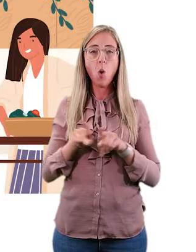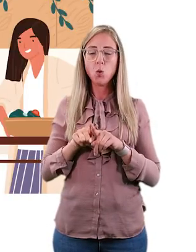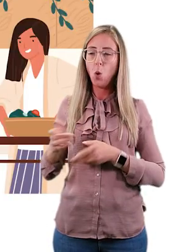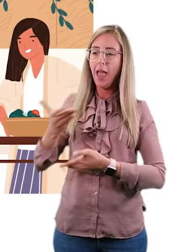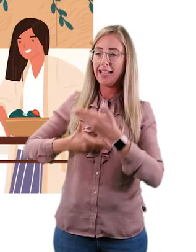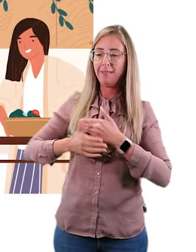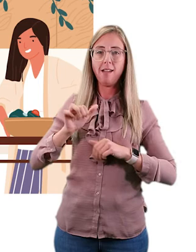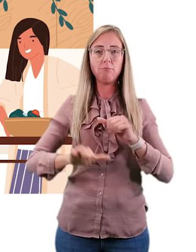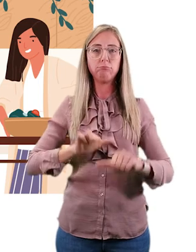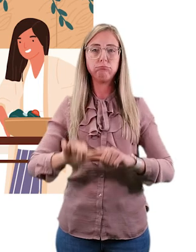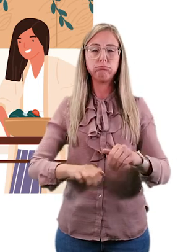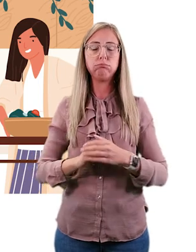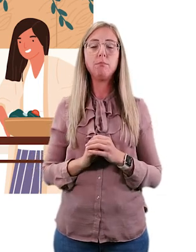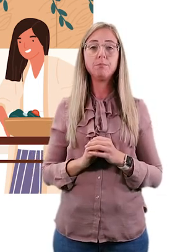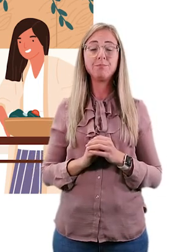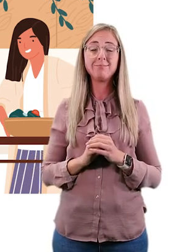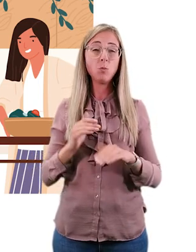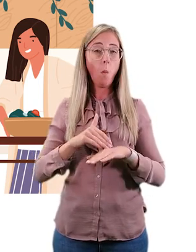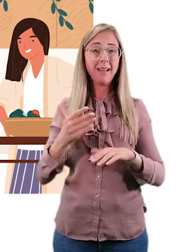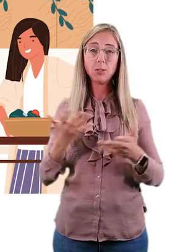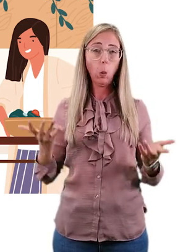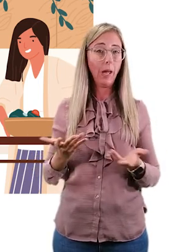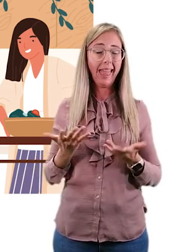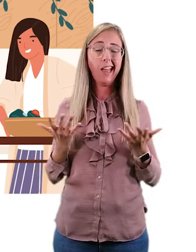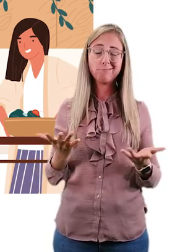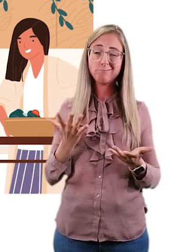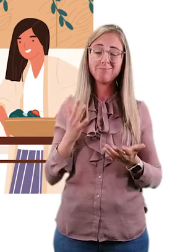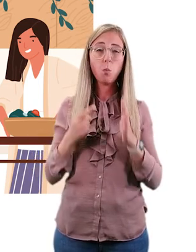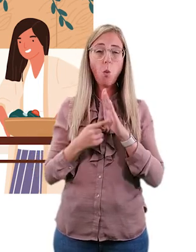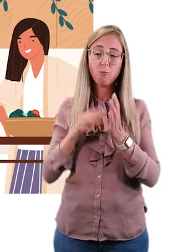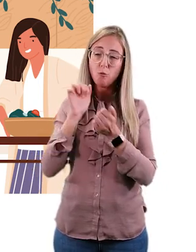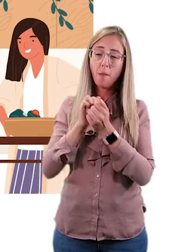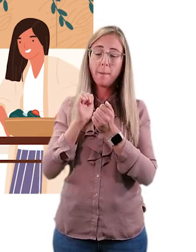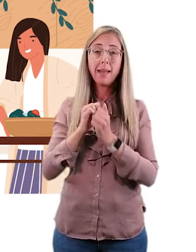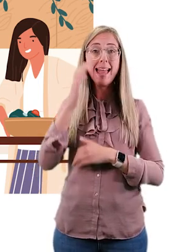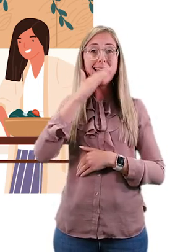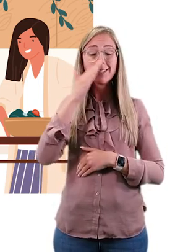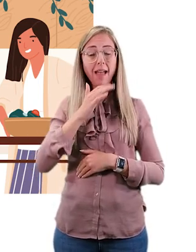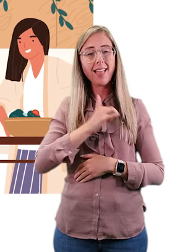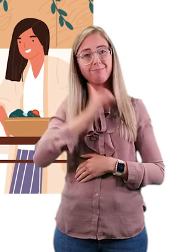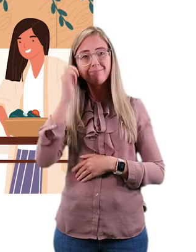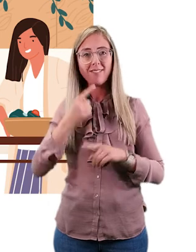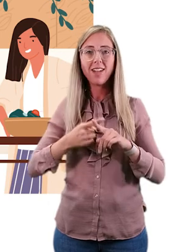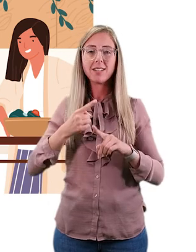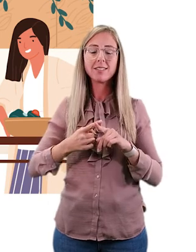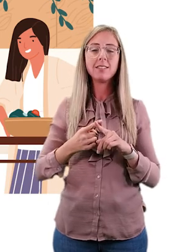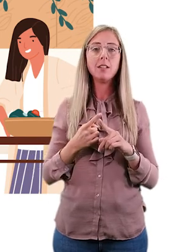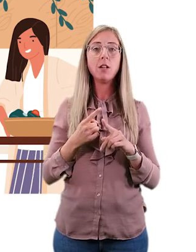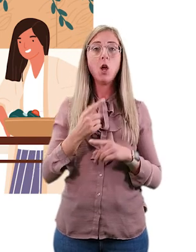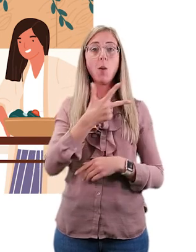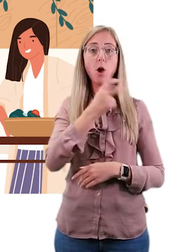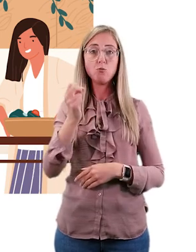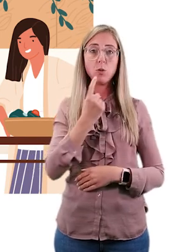and talk you through each step of the way. So no matter where you are, remember, smell gas, act fast, phone us